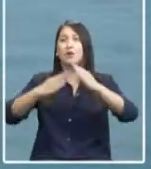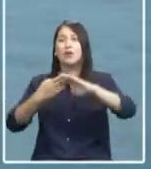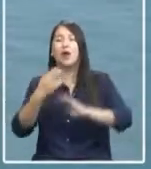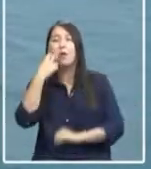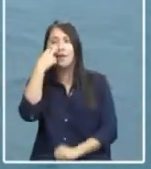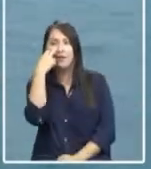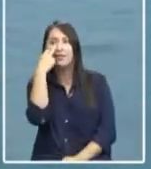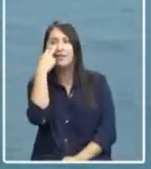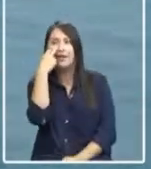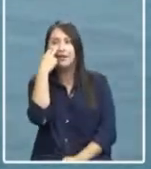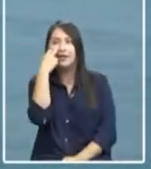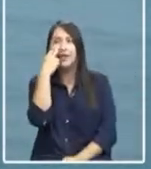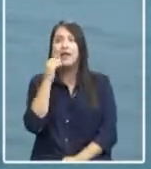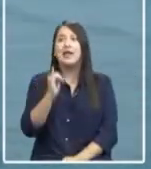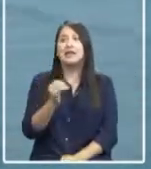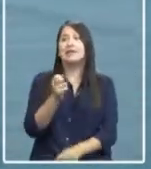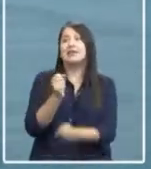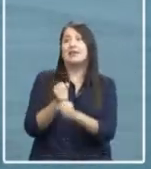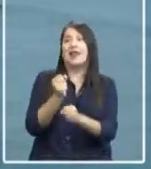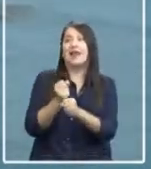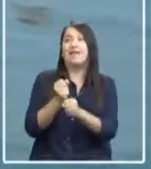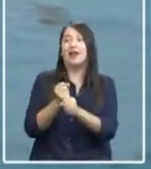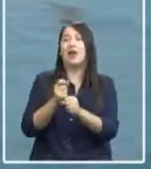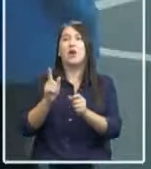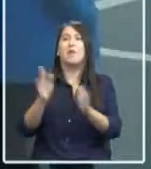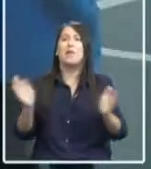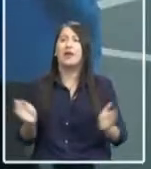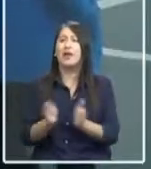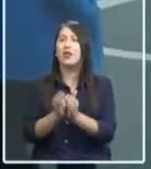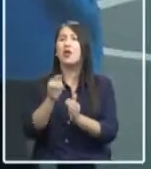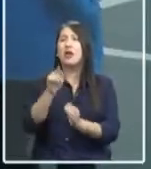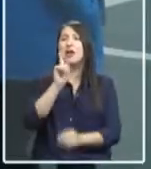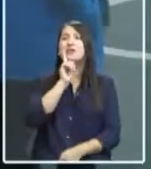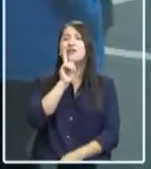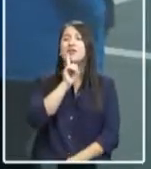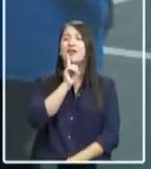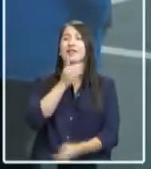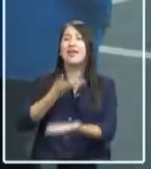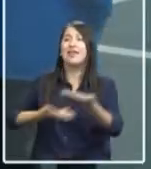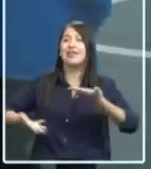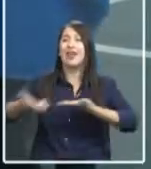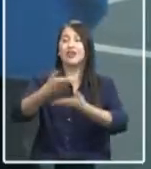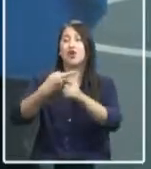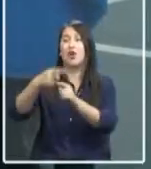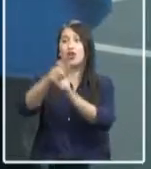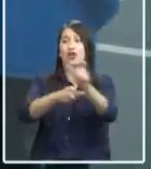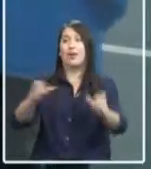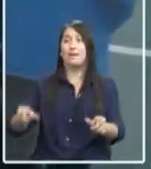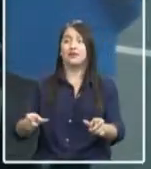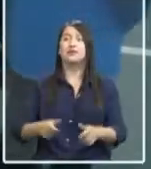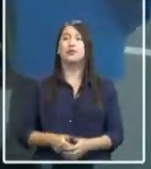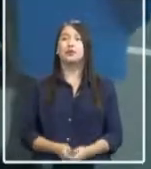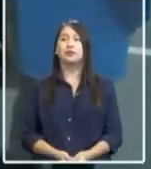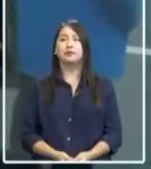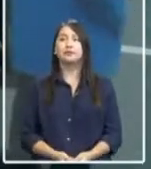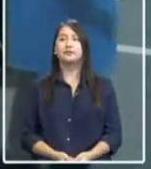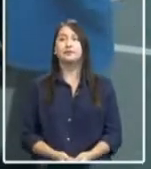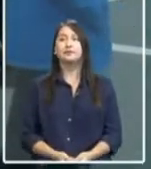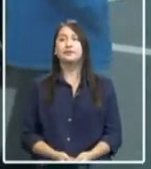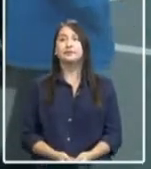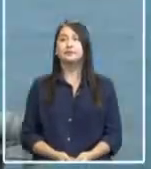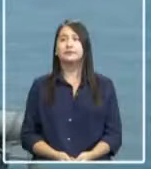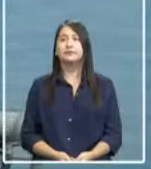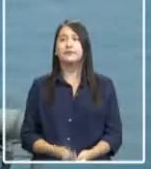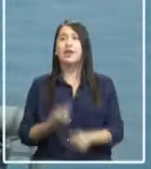humanity, and that even as you're working in your little part, it has interactions with other people. And it's been